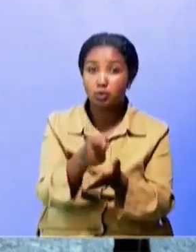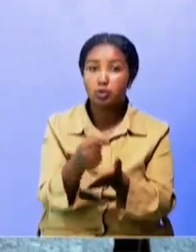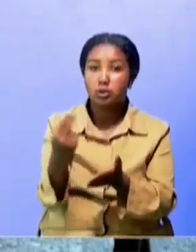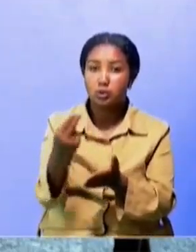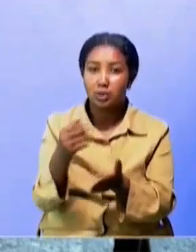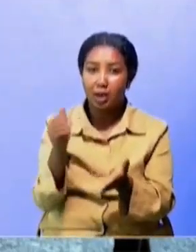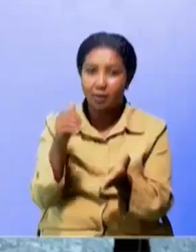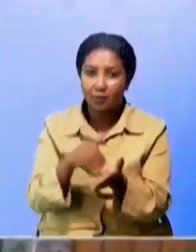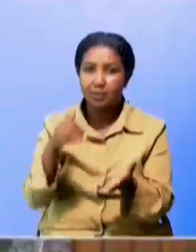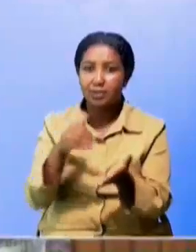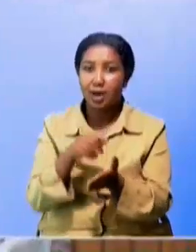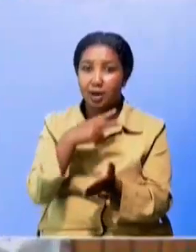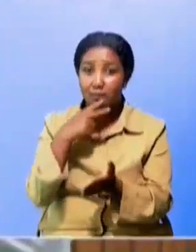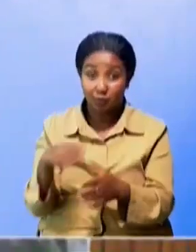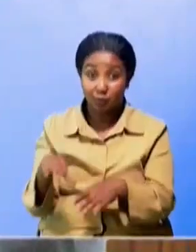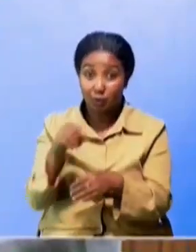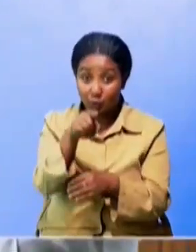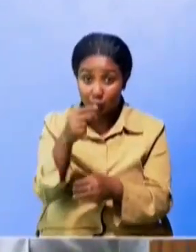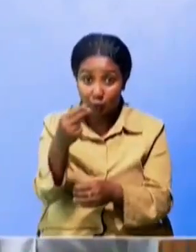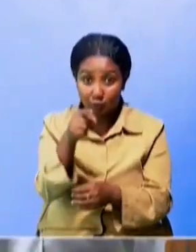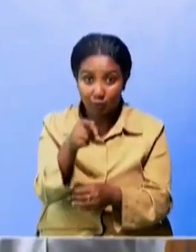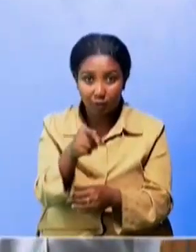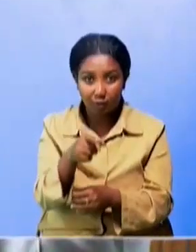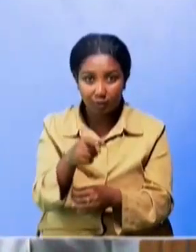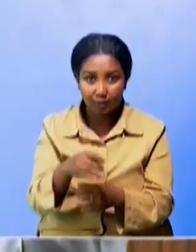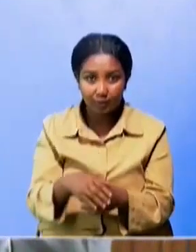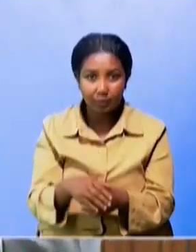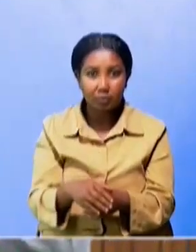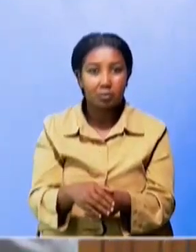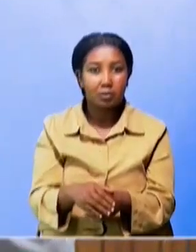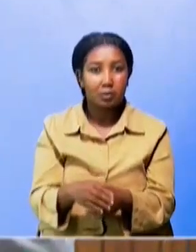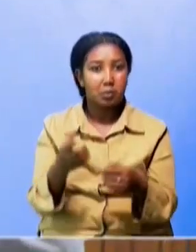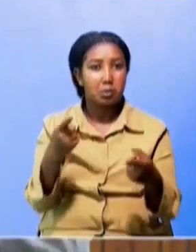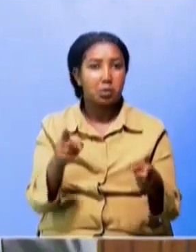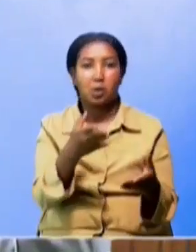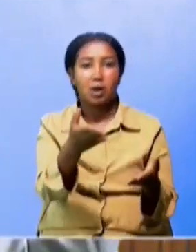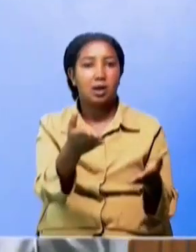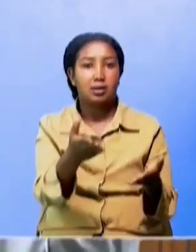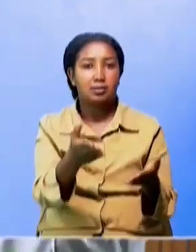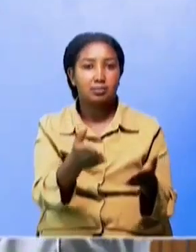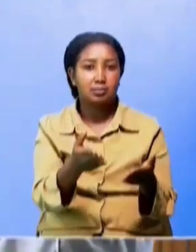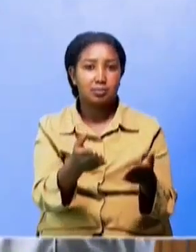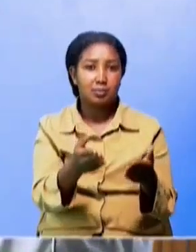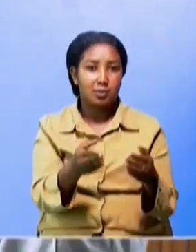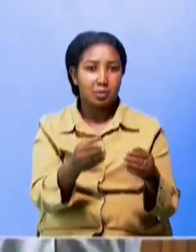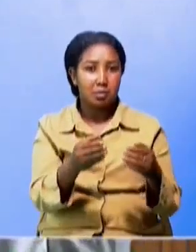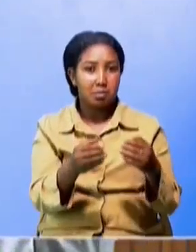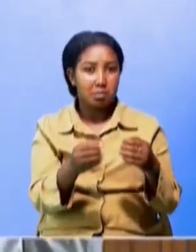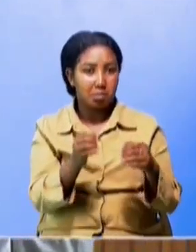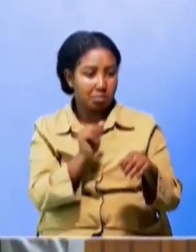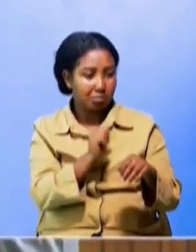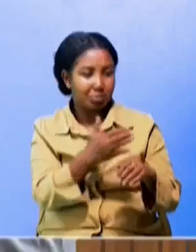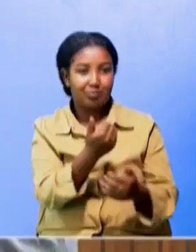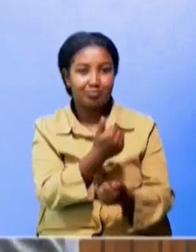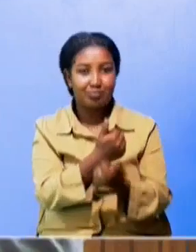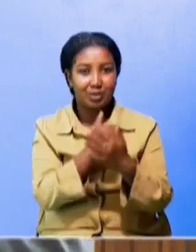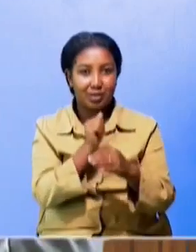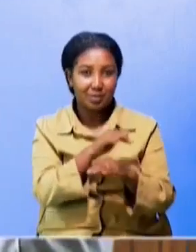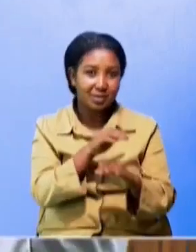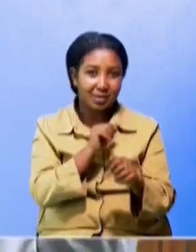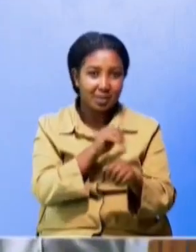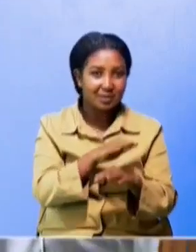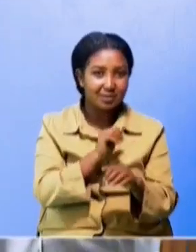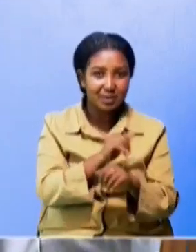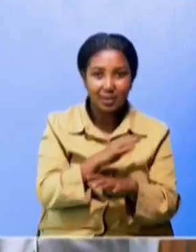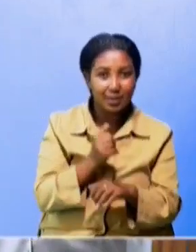these frequency adverbs, students, right? While you are just chatting any kind of issue with your friends,